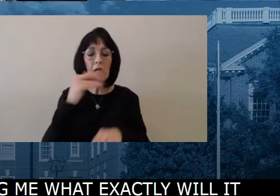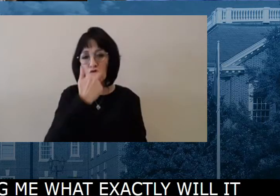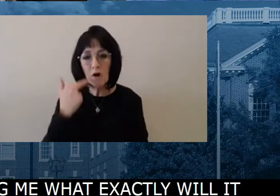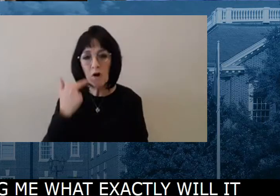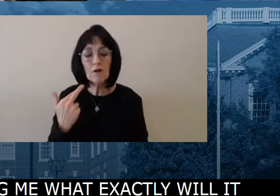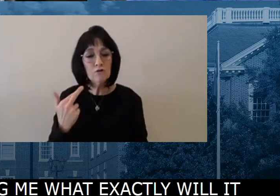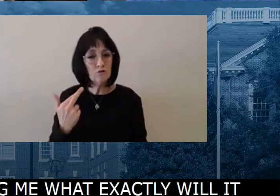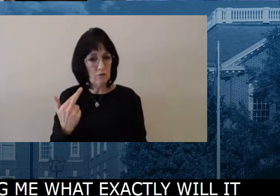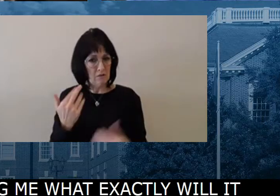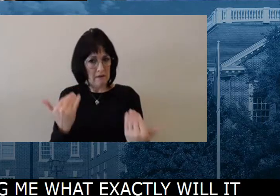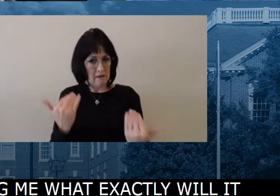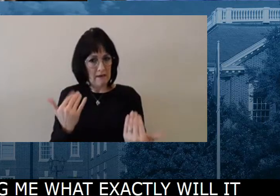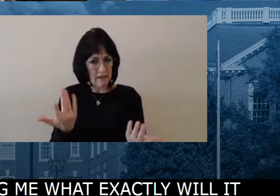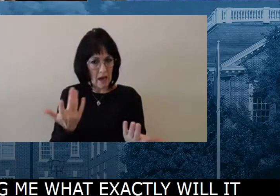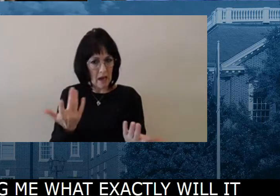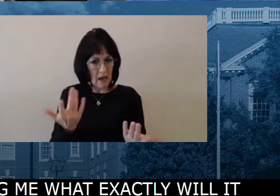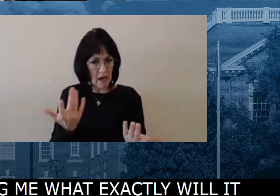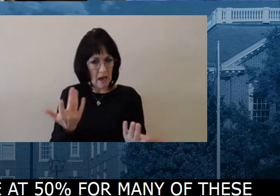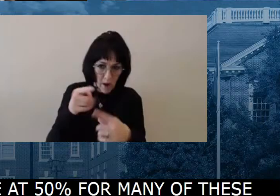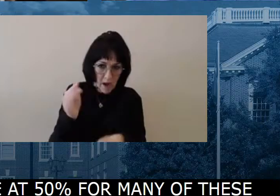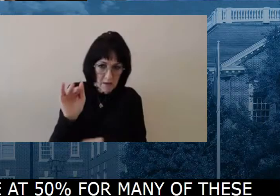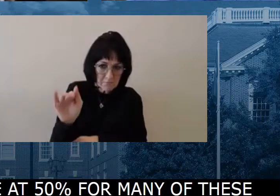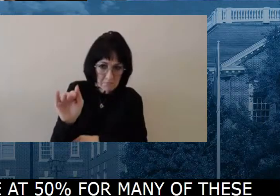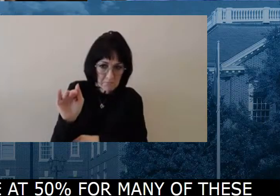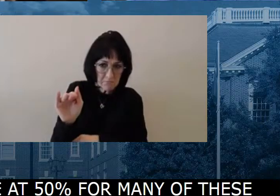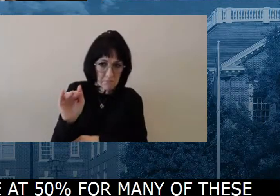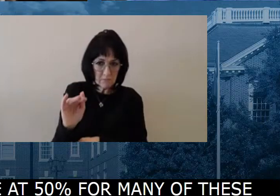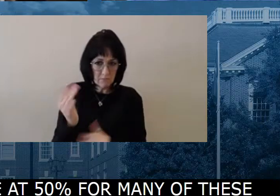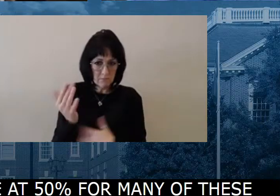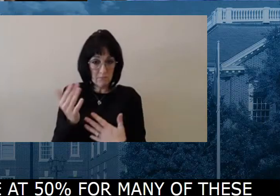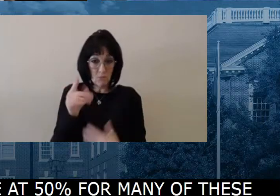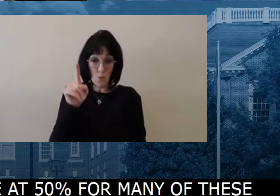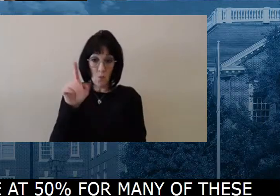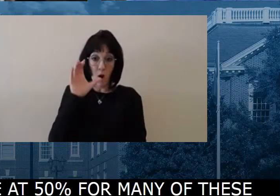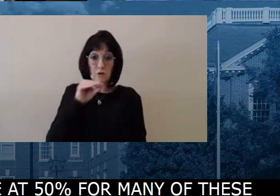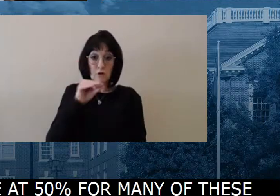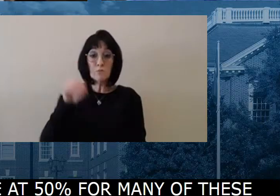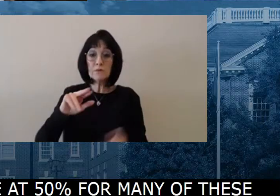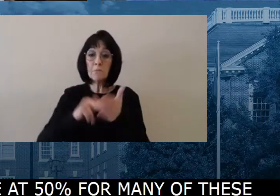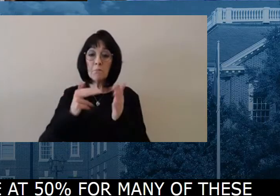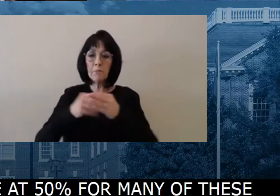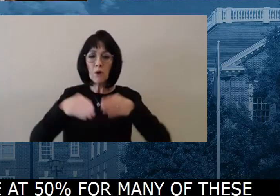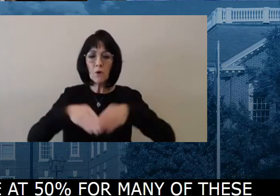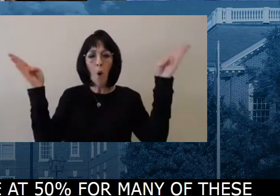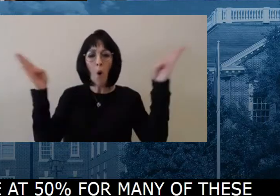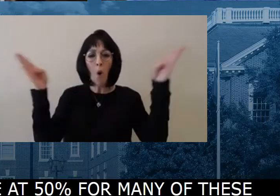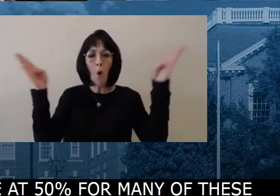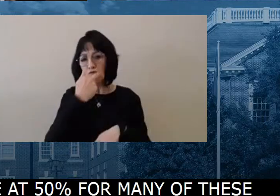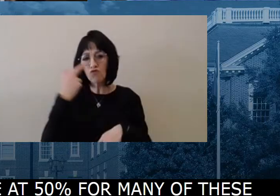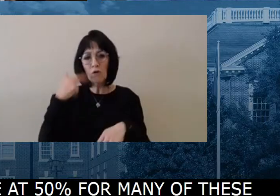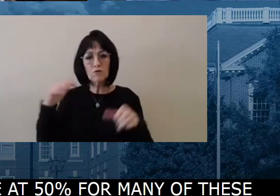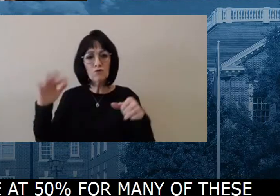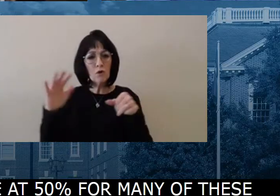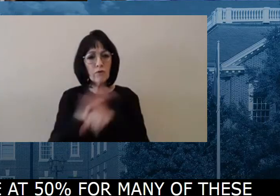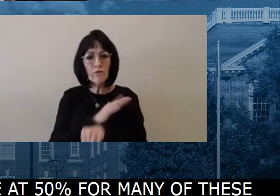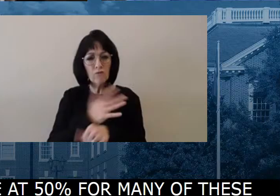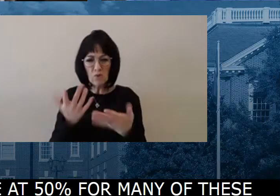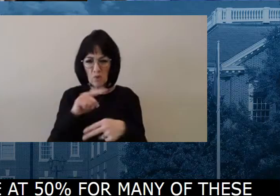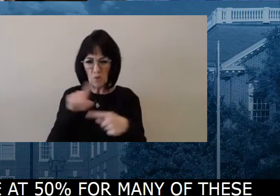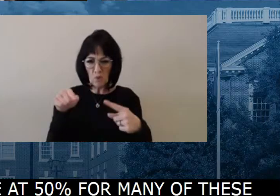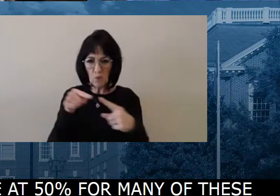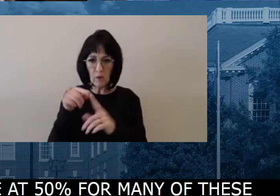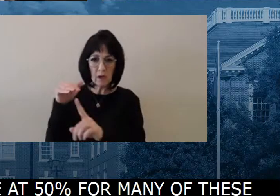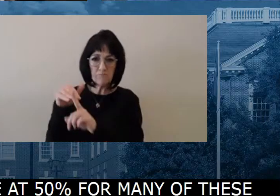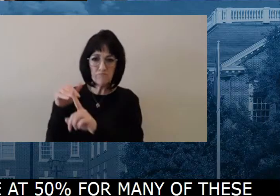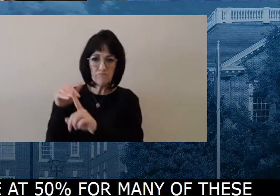Yeah, it's a great question. And it's a question we continue to wrestle with because we try to